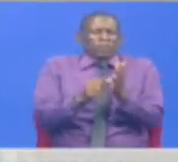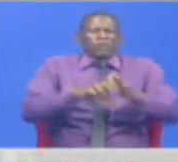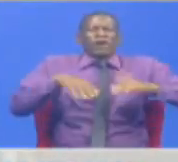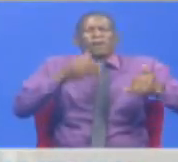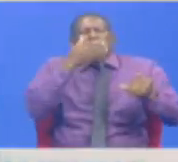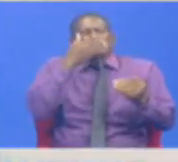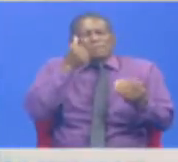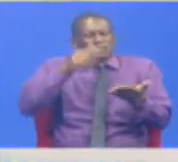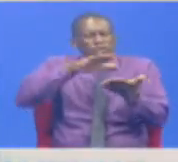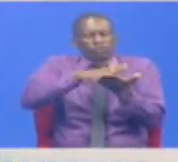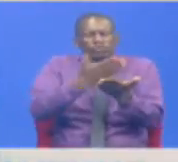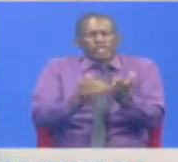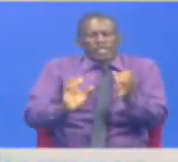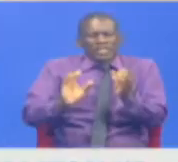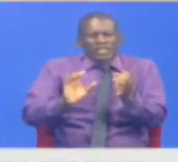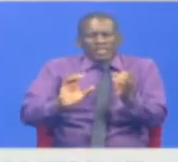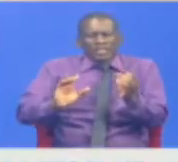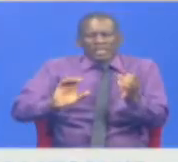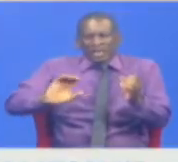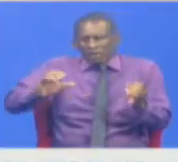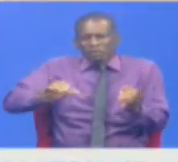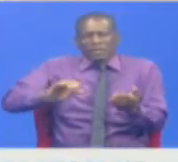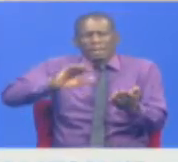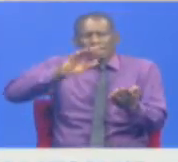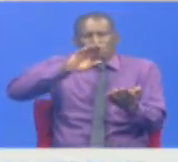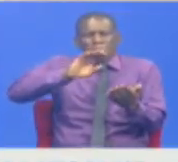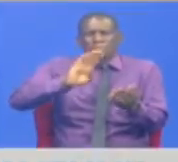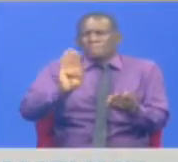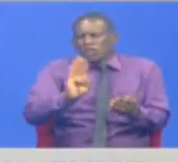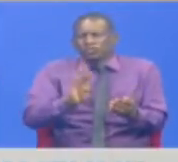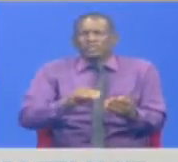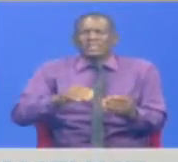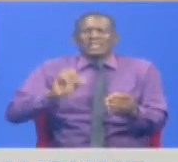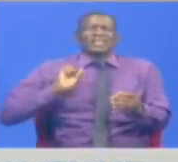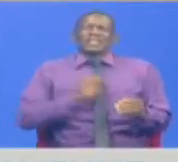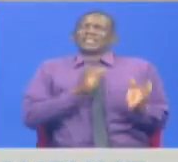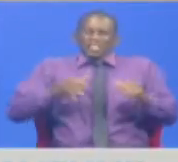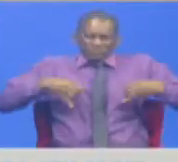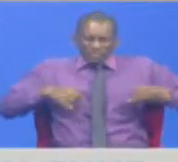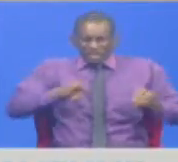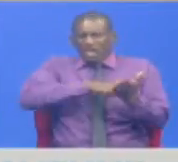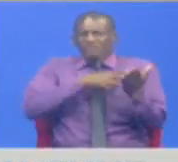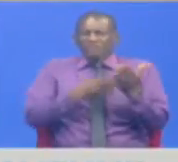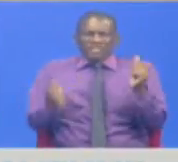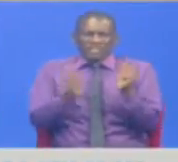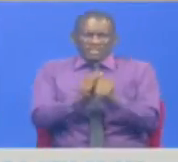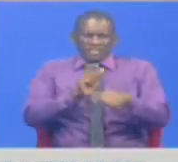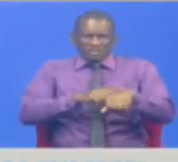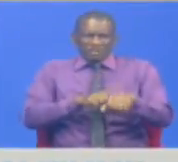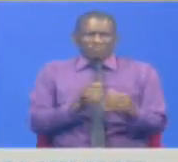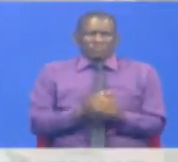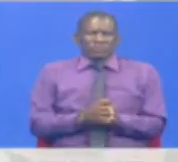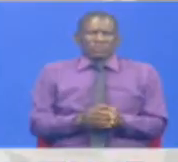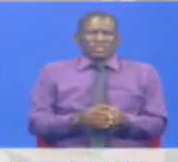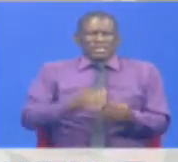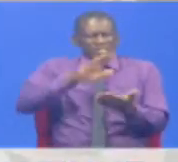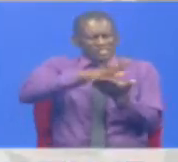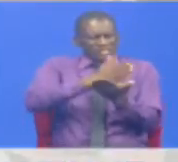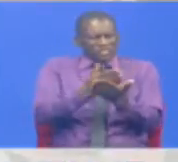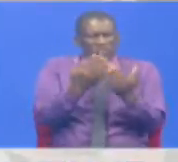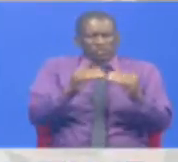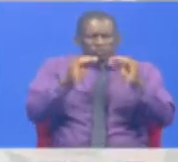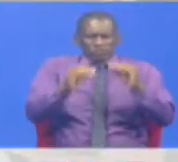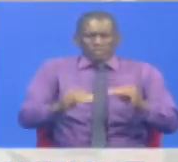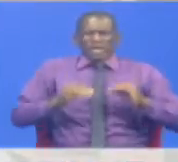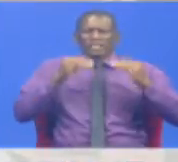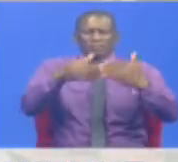billions. Senators have tried and failed 10 times. Where we can informally discuss this matter. The session was adjourned early